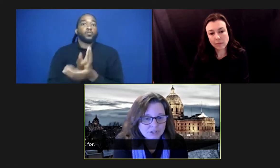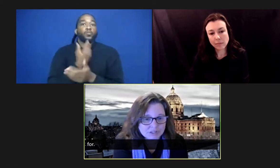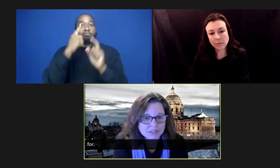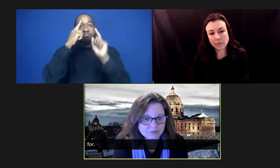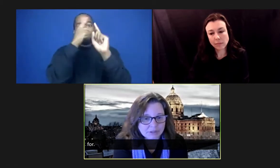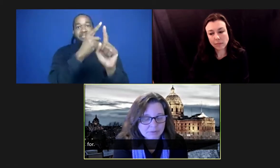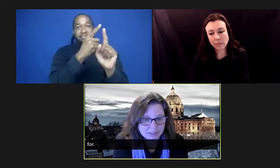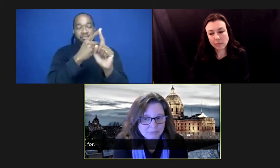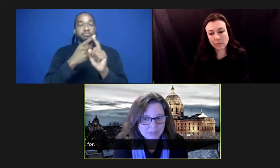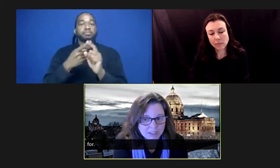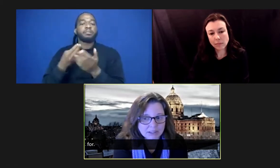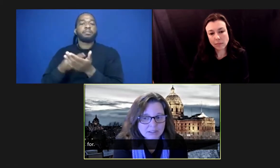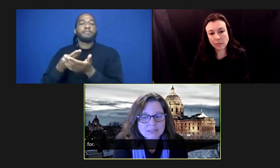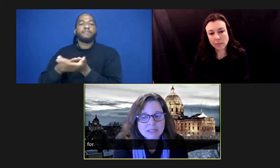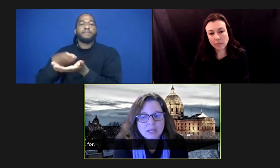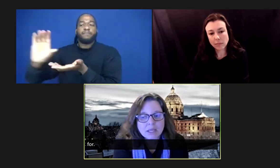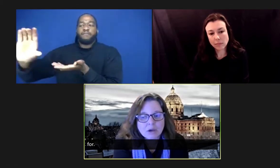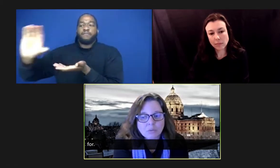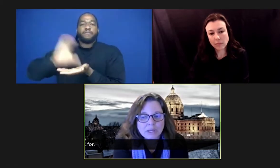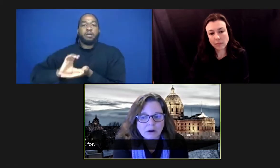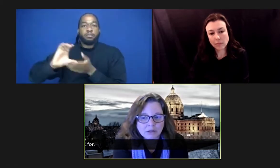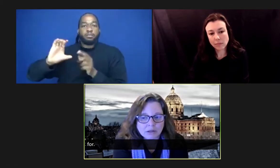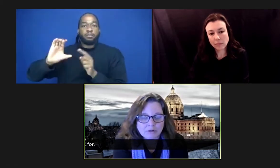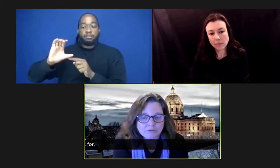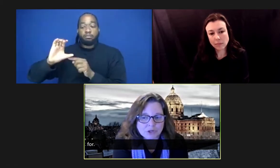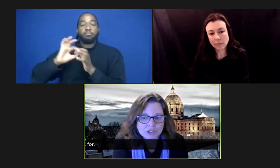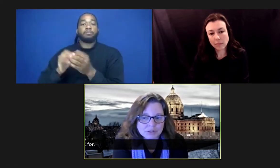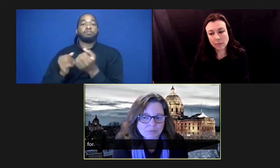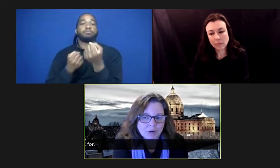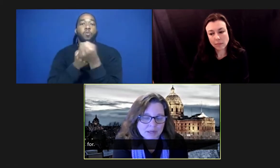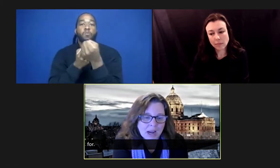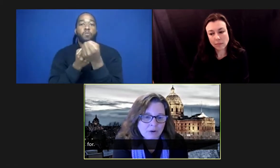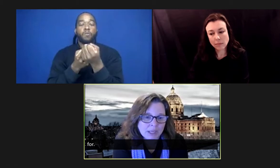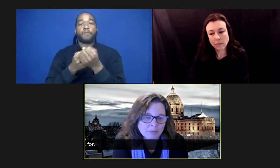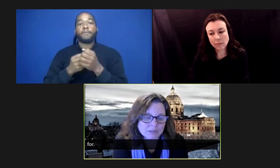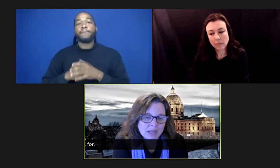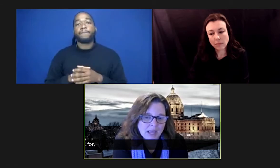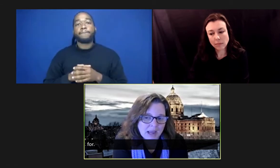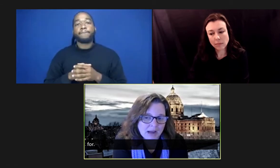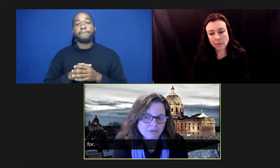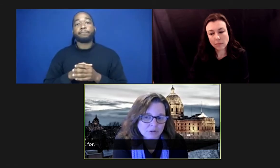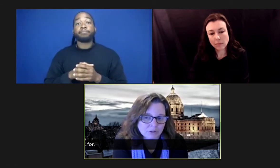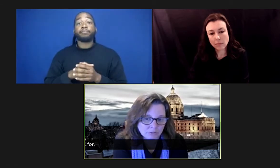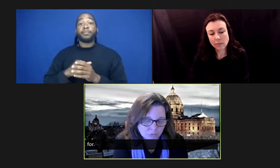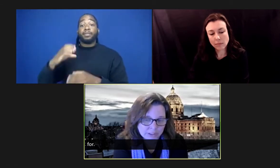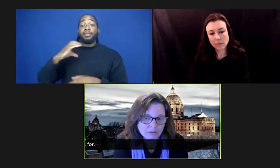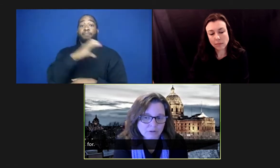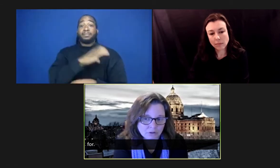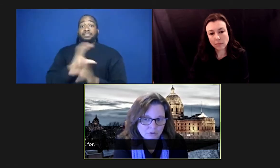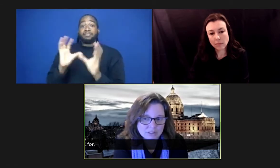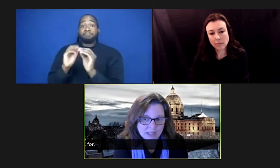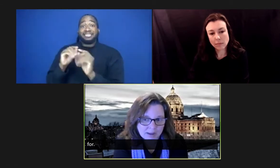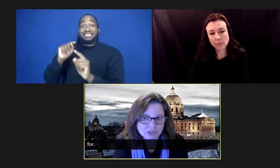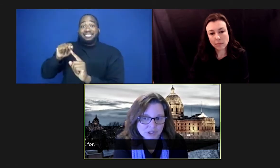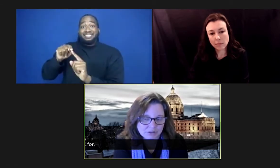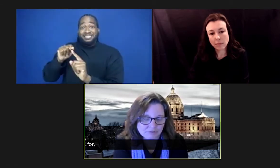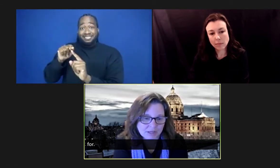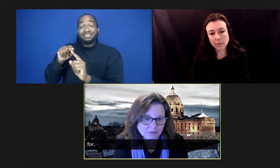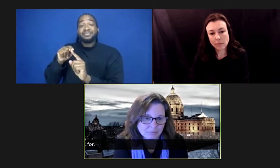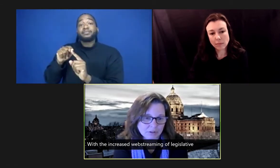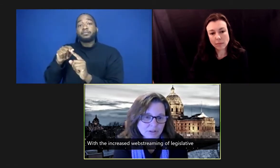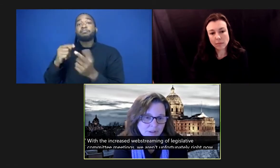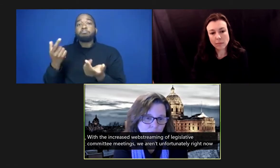of legislative committee meetings, we aren't, unfortunately, right now able to have real closed